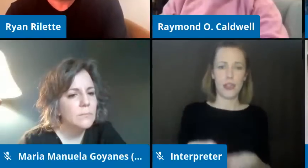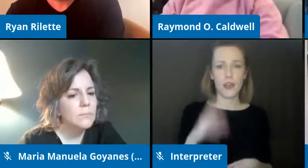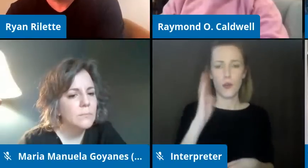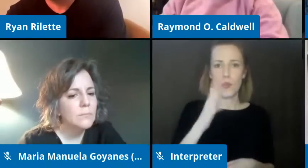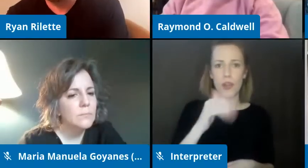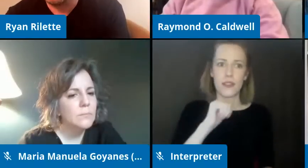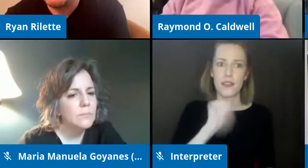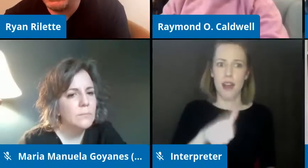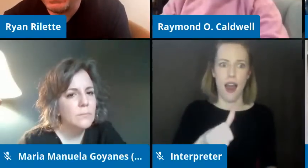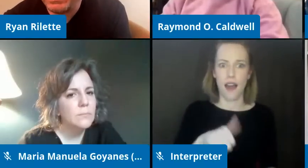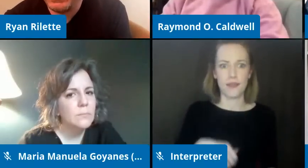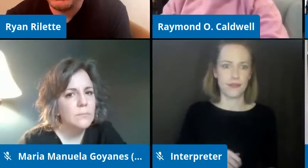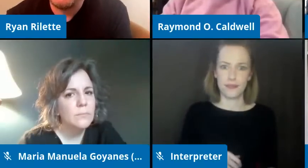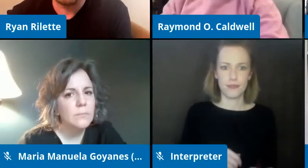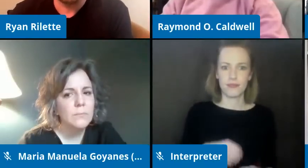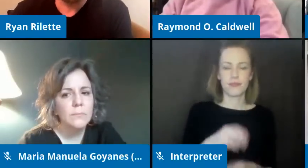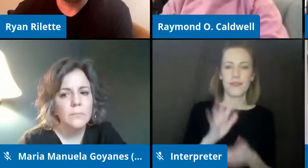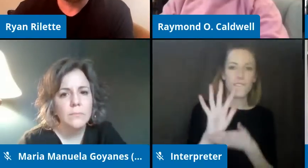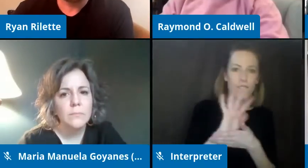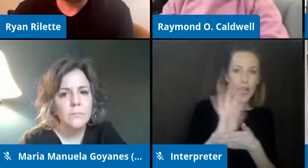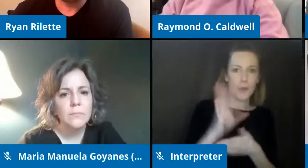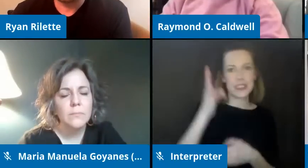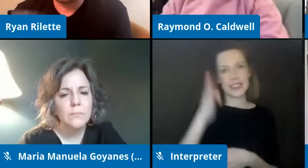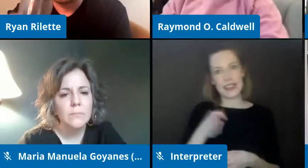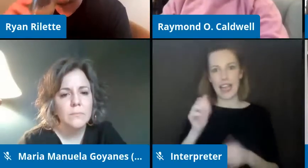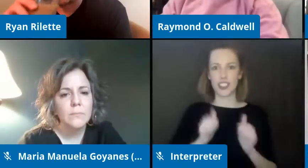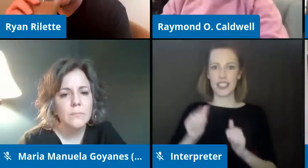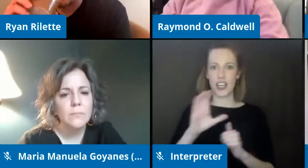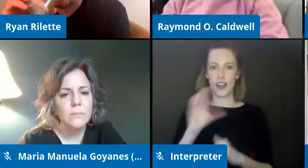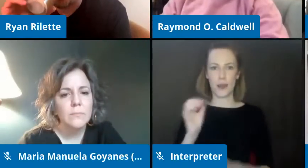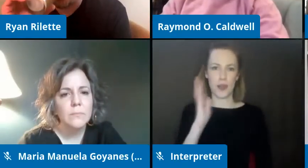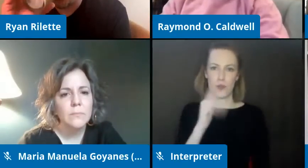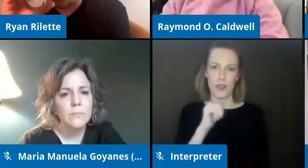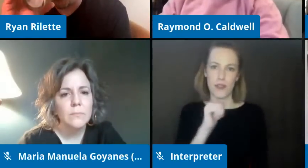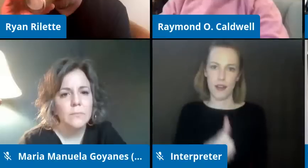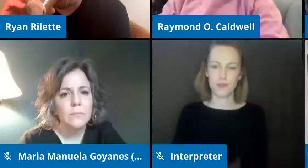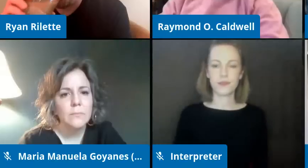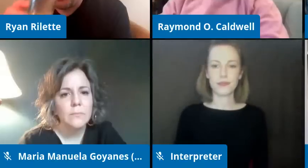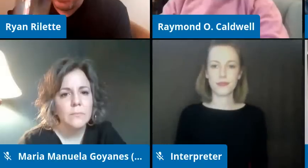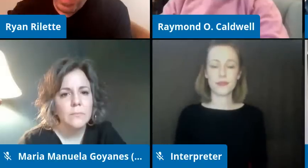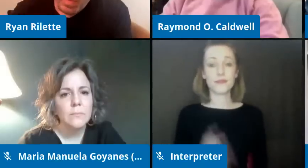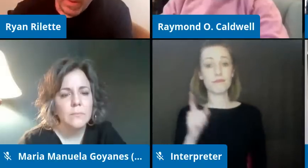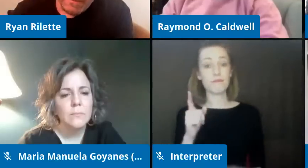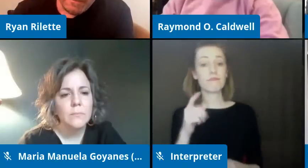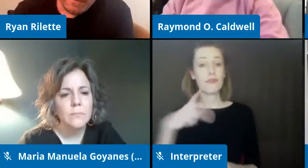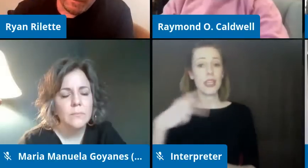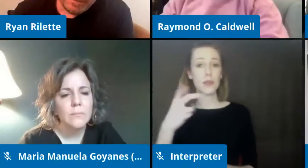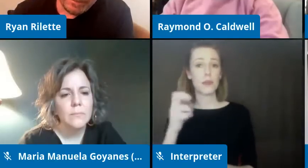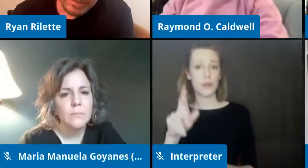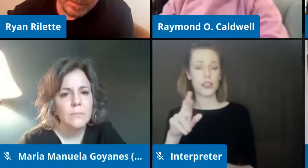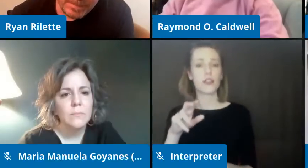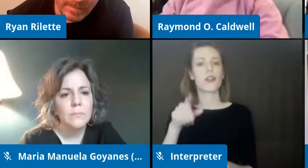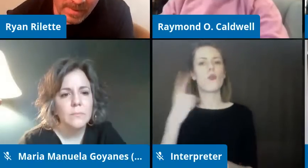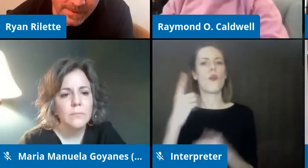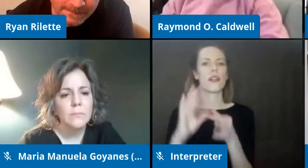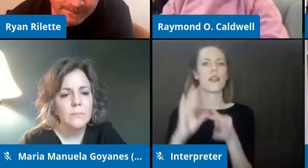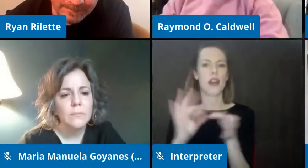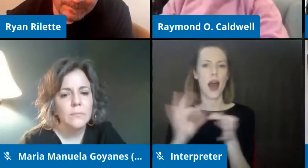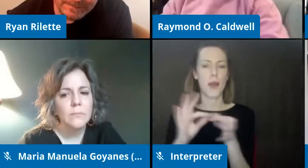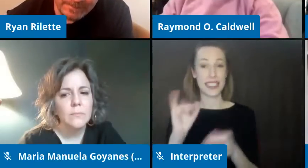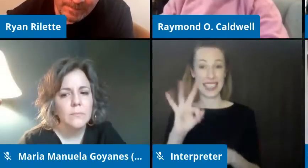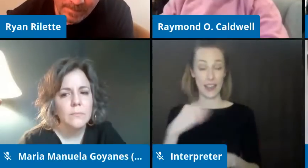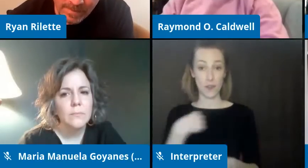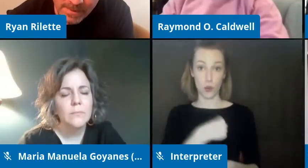slash theater companies. Yeah, to that point, Leah Johnson says, a comment, if we don't take this moment of crisis to intentionally expand